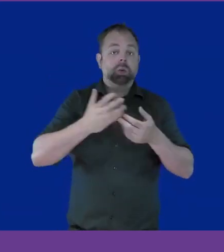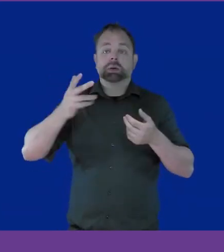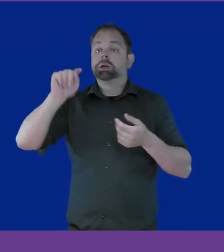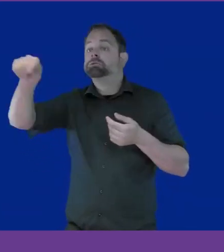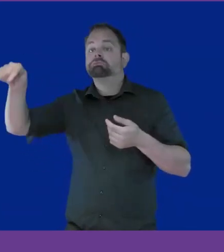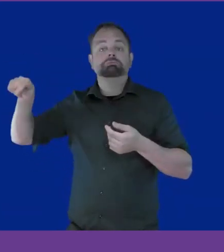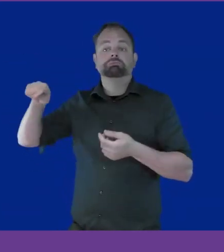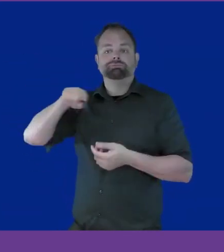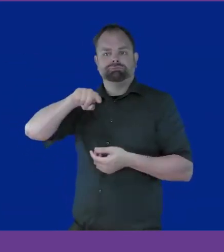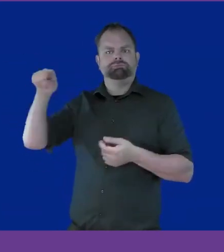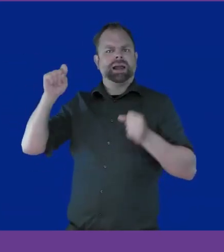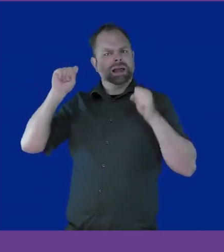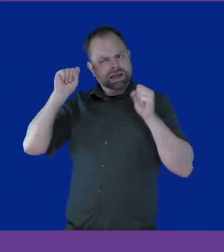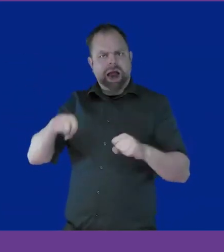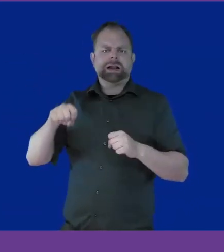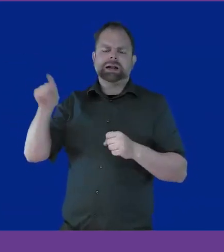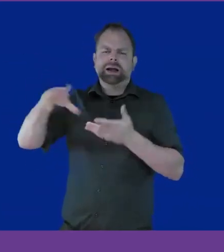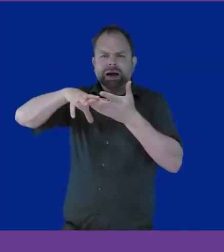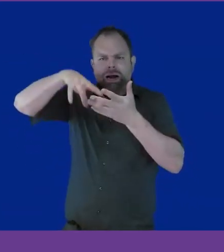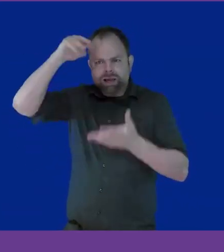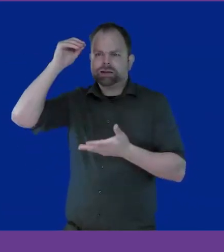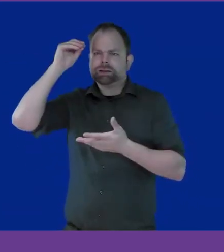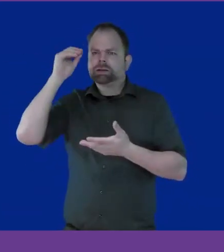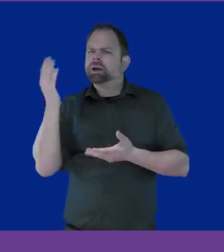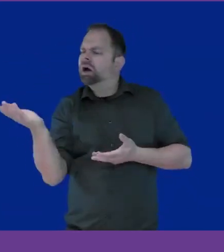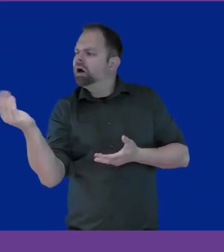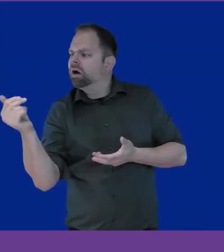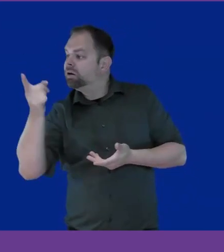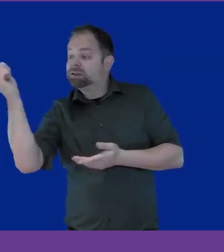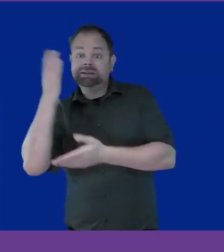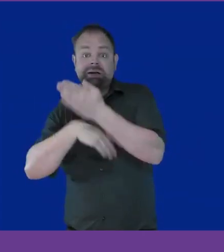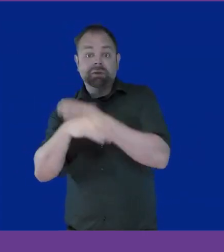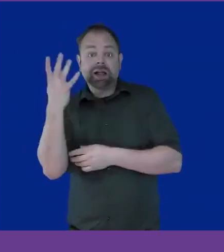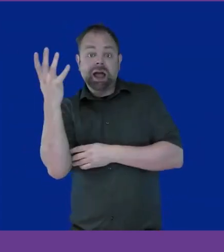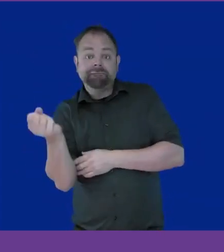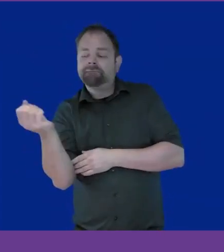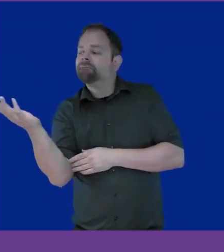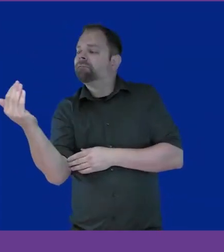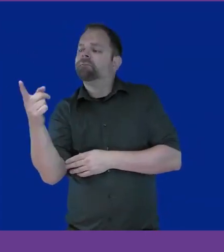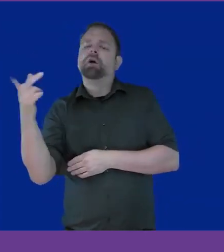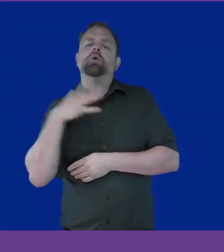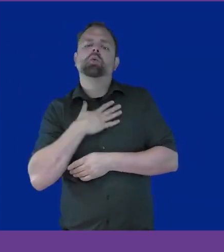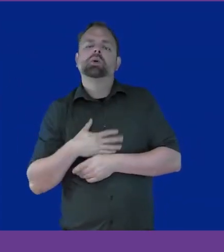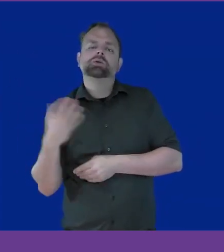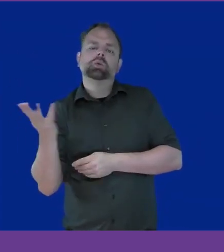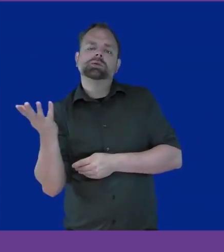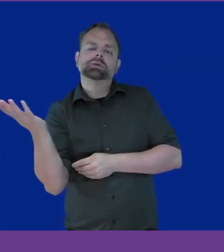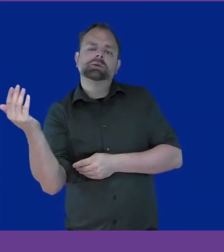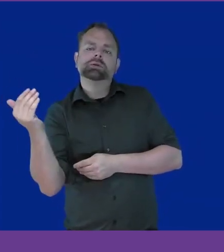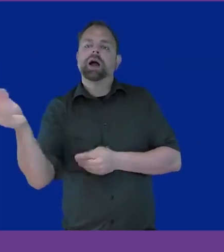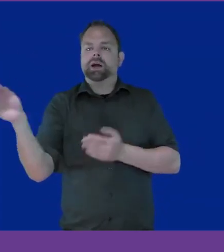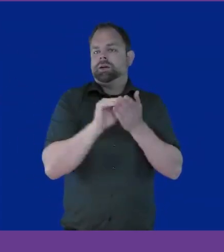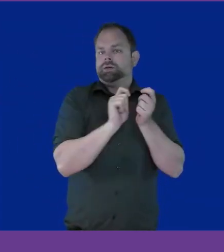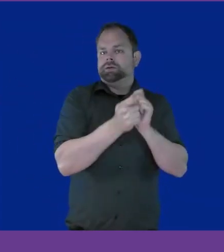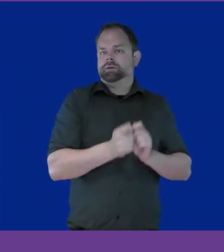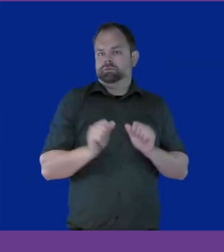can see, this is needed. The banks and third-party service providers, do not manage to